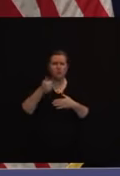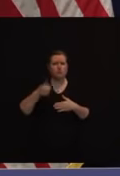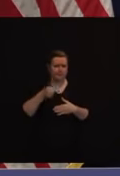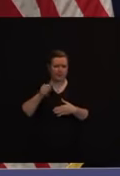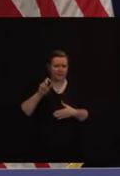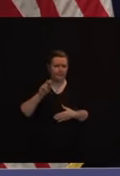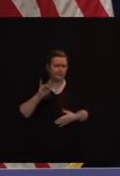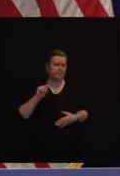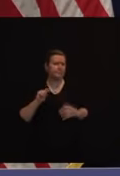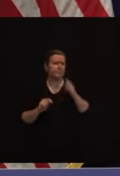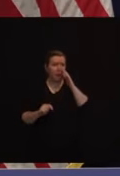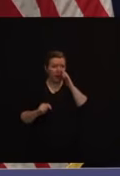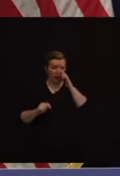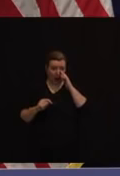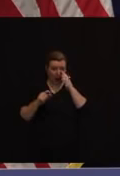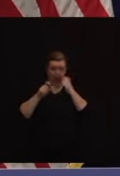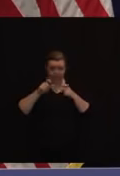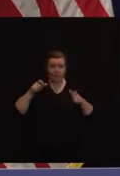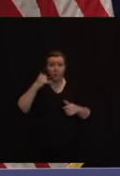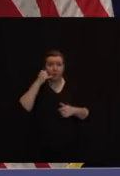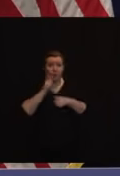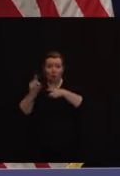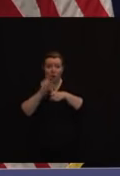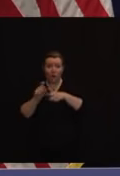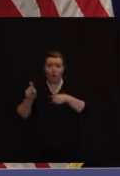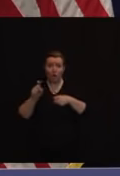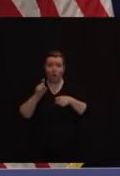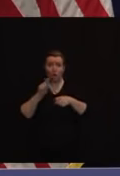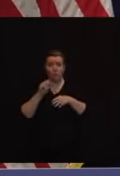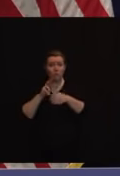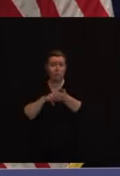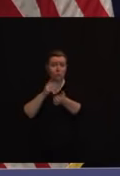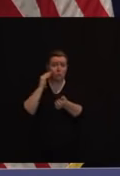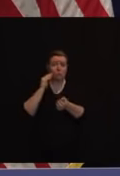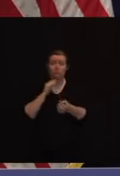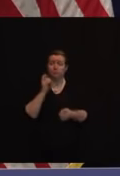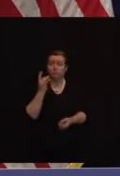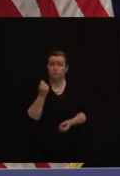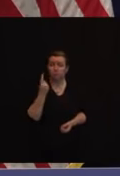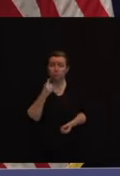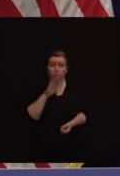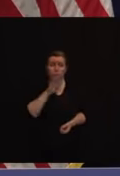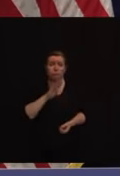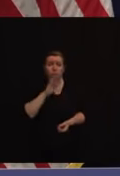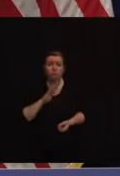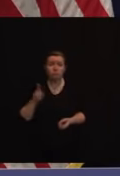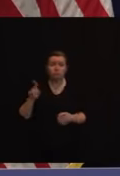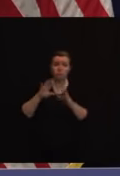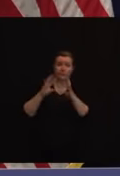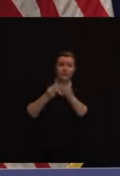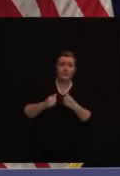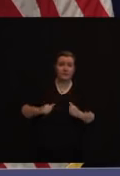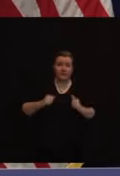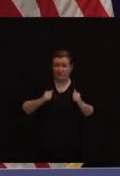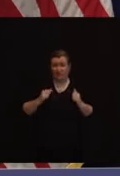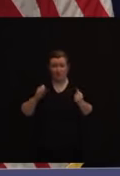deeply troubling and frustrating, and these are life and death situations to many. I don't want to get into the details of